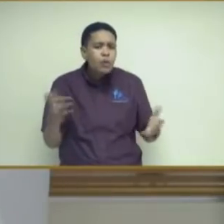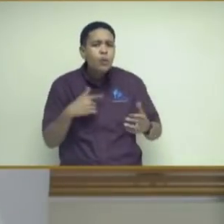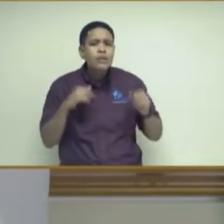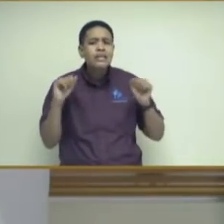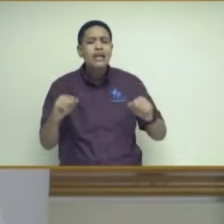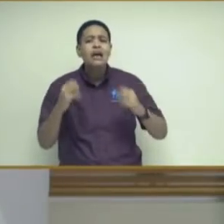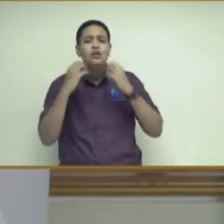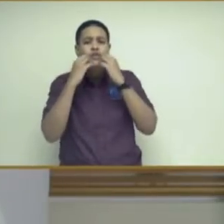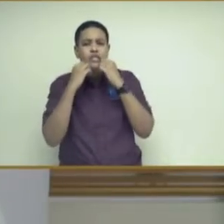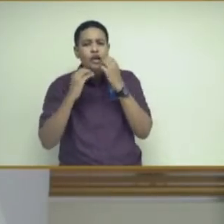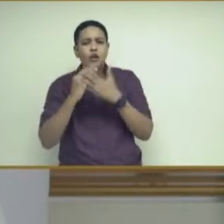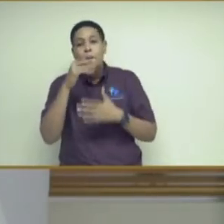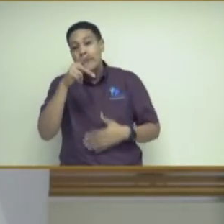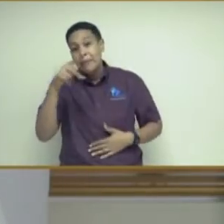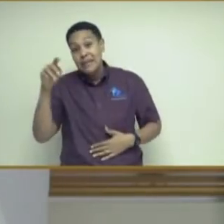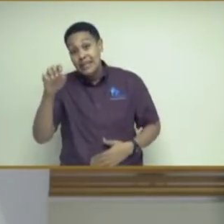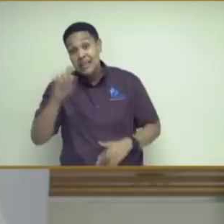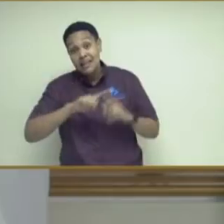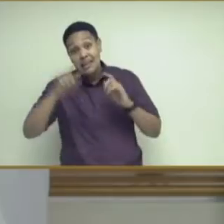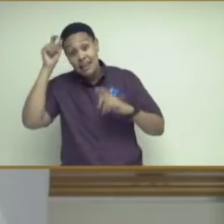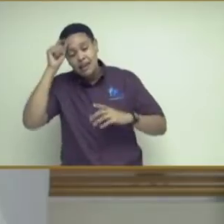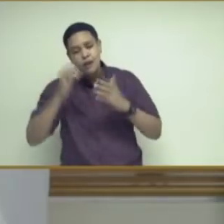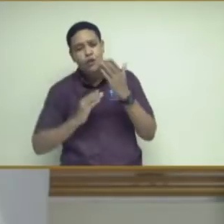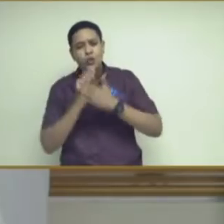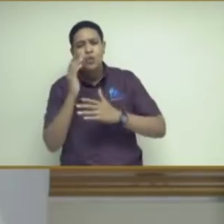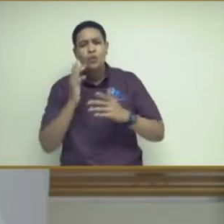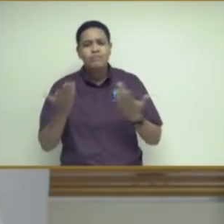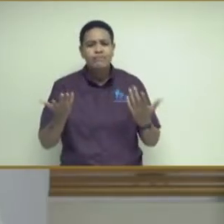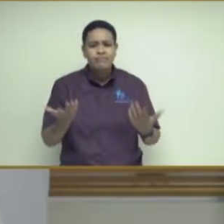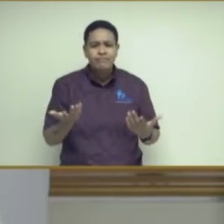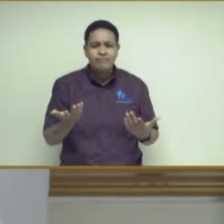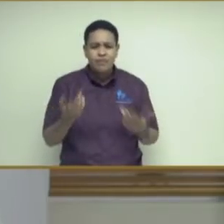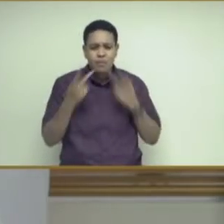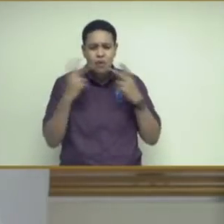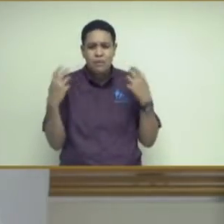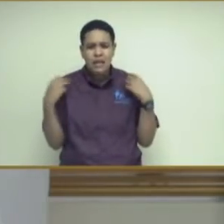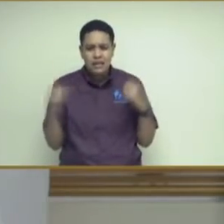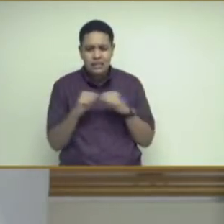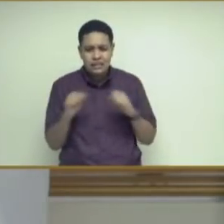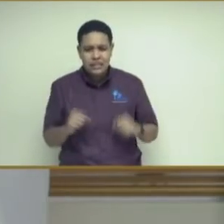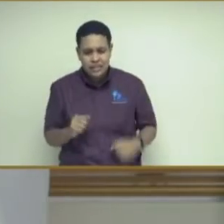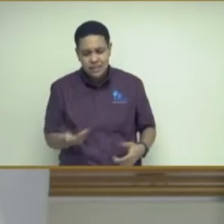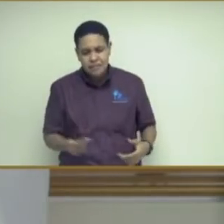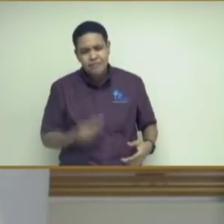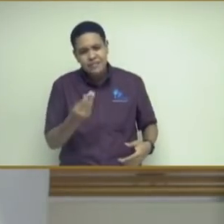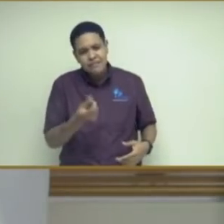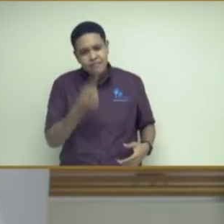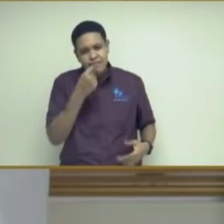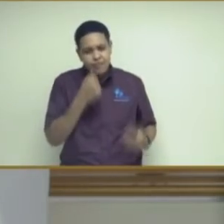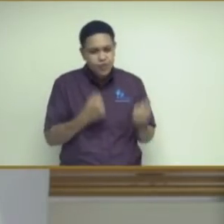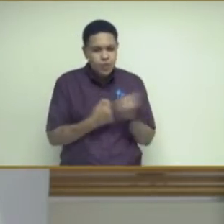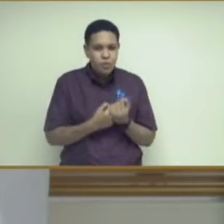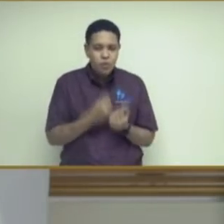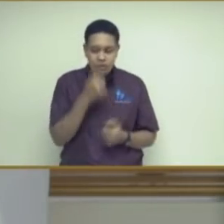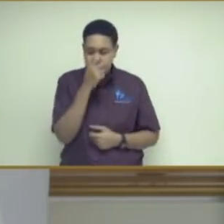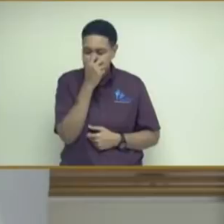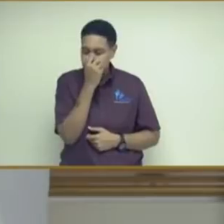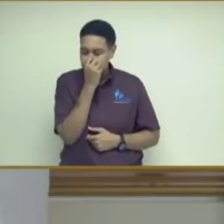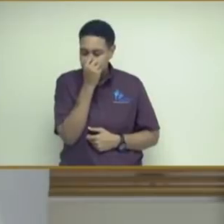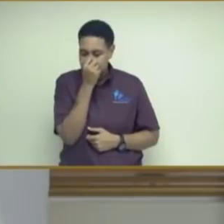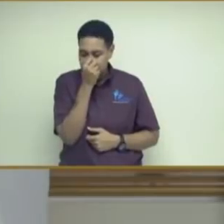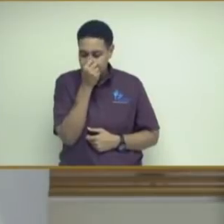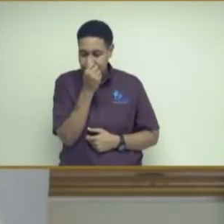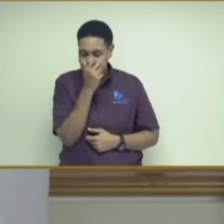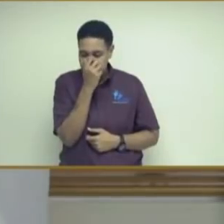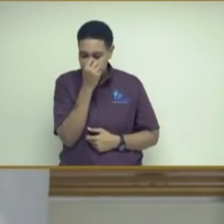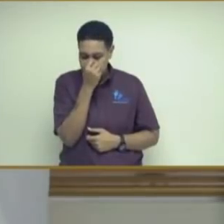secure them through PPEs, but also through treatment in the public health system. Nursing homes, as is the